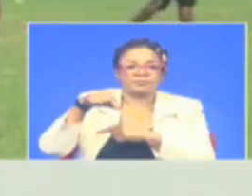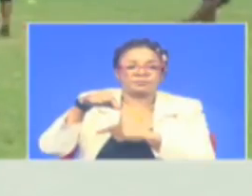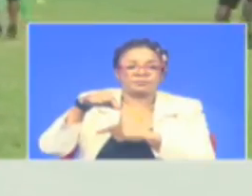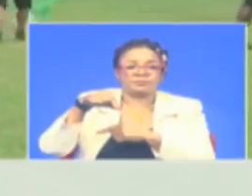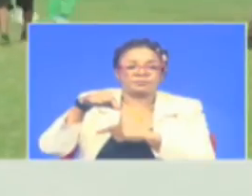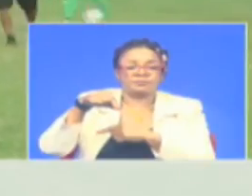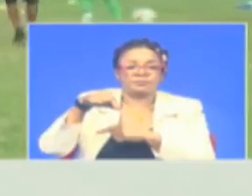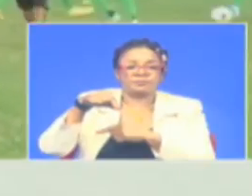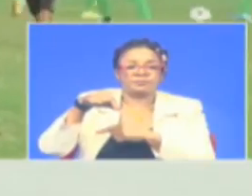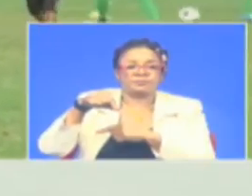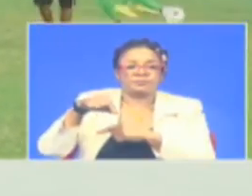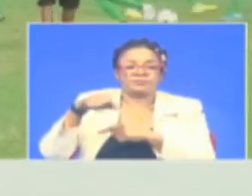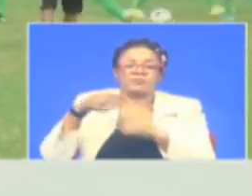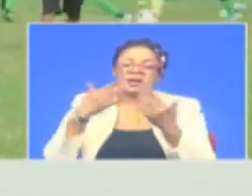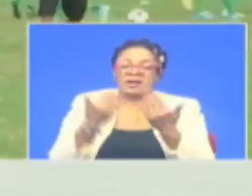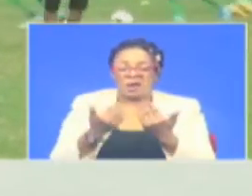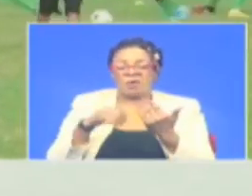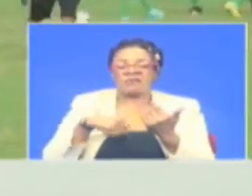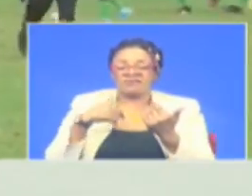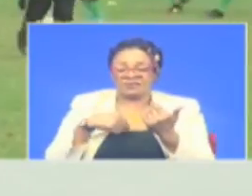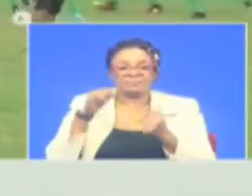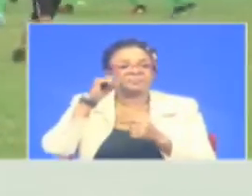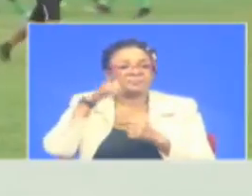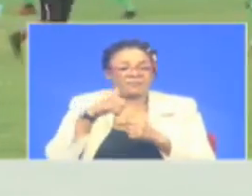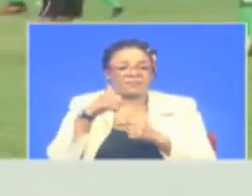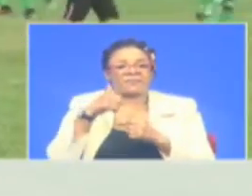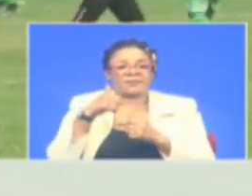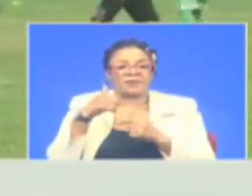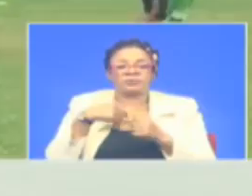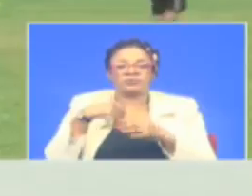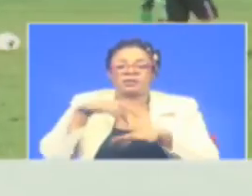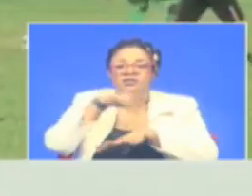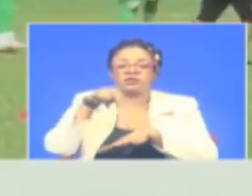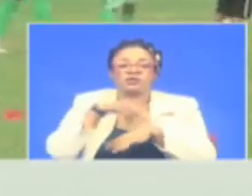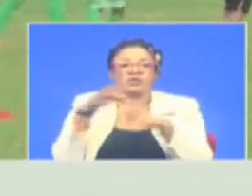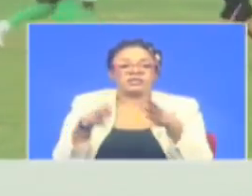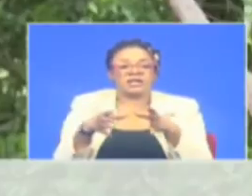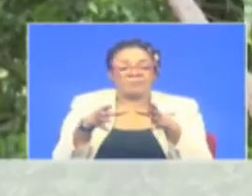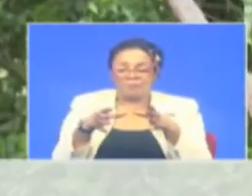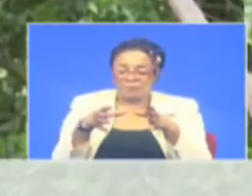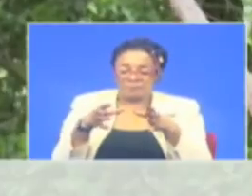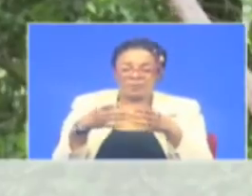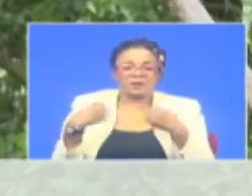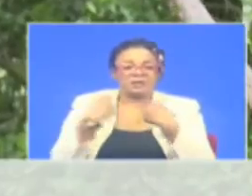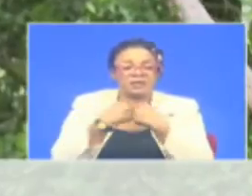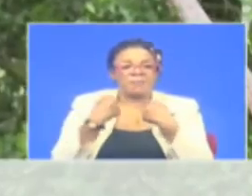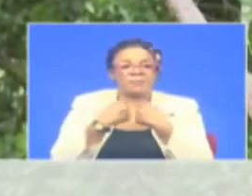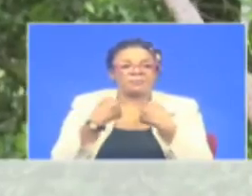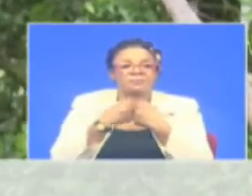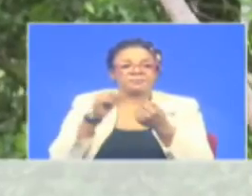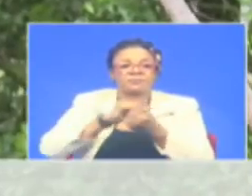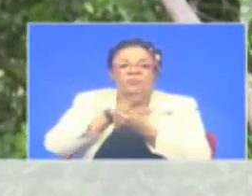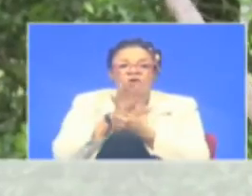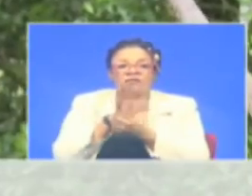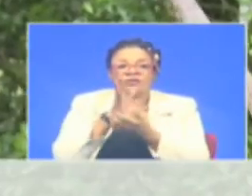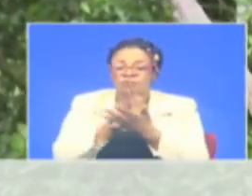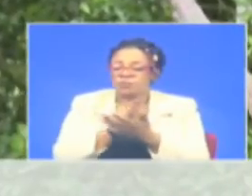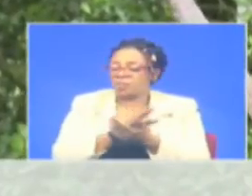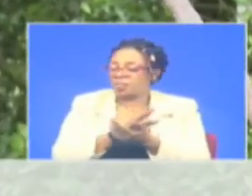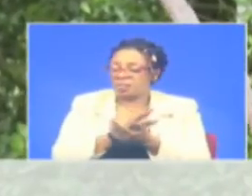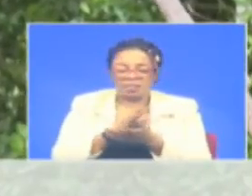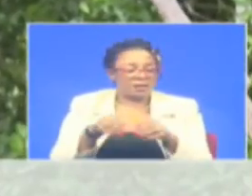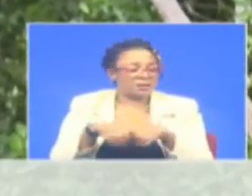Jo first na feel poor ku come back kwa national team, ku come back in the game. COVID jo ime destroy a lot of